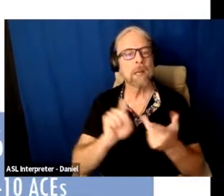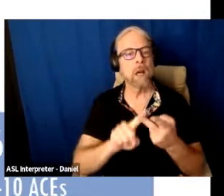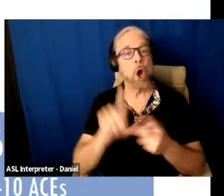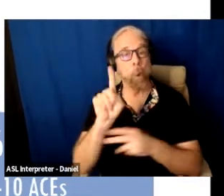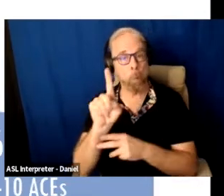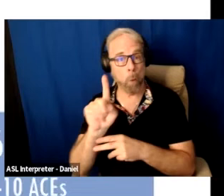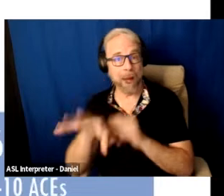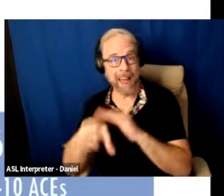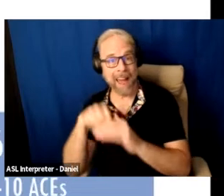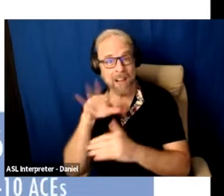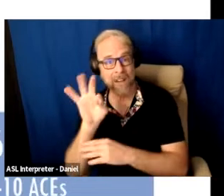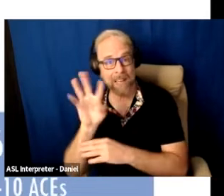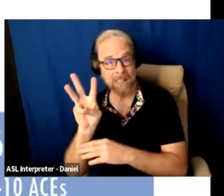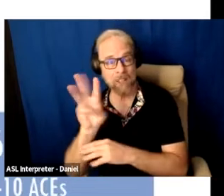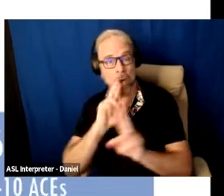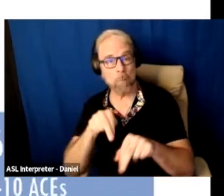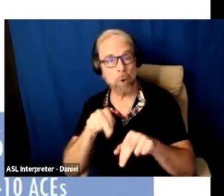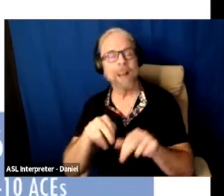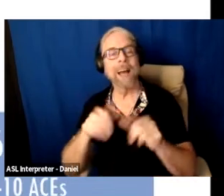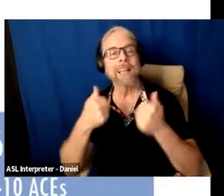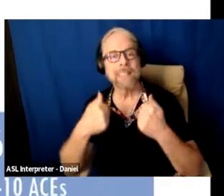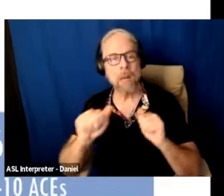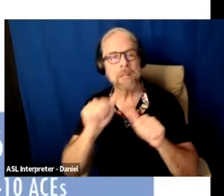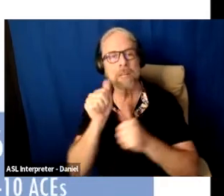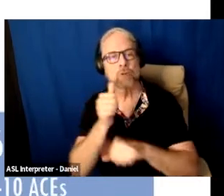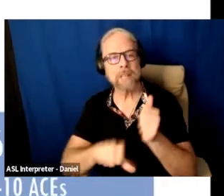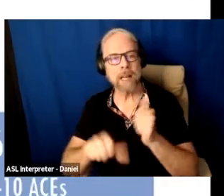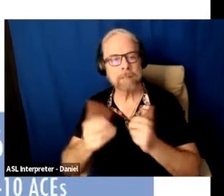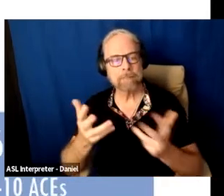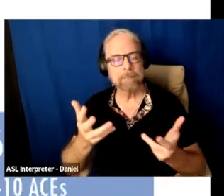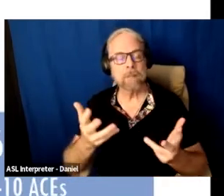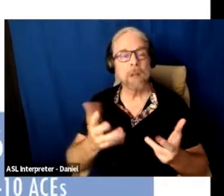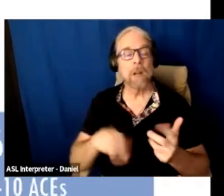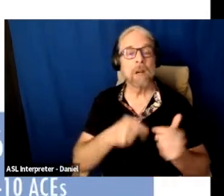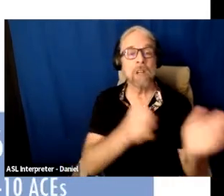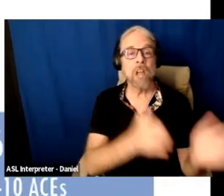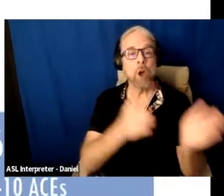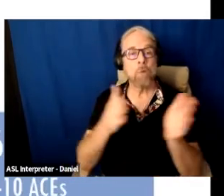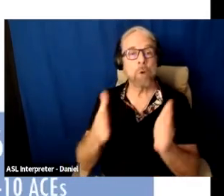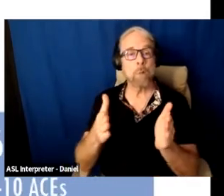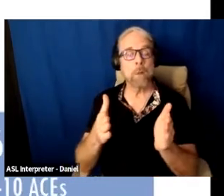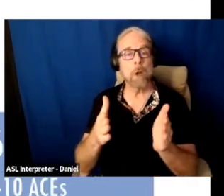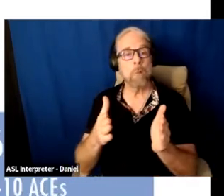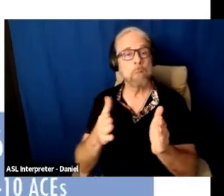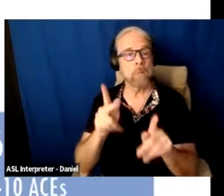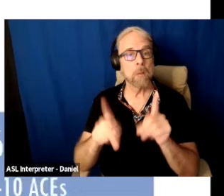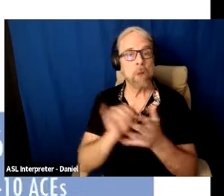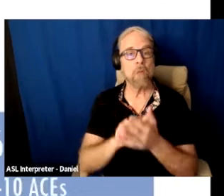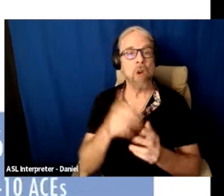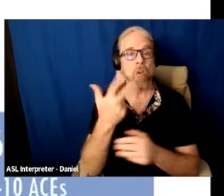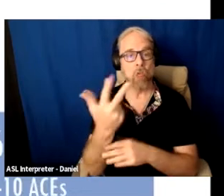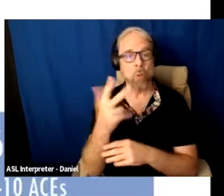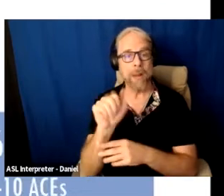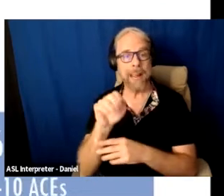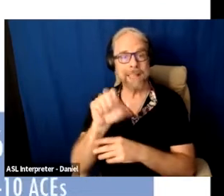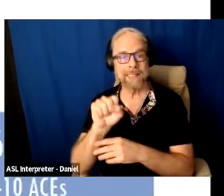96 reported attempting suicide. When we move over to the folks that have 3 ACEs, this box in